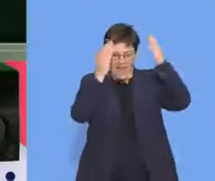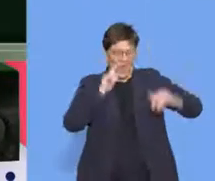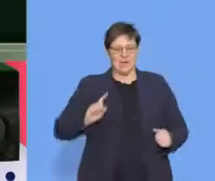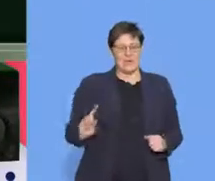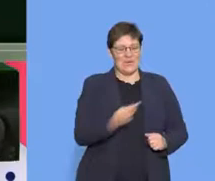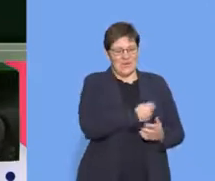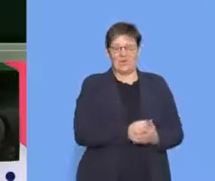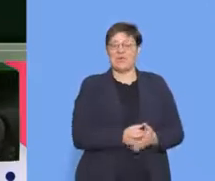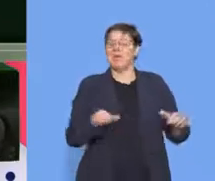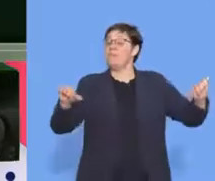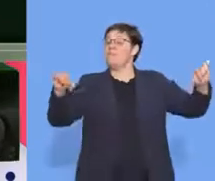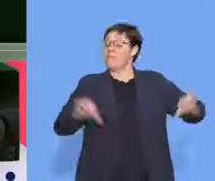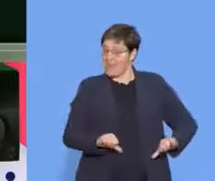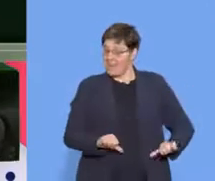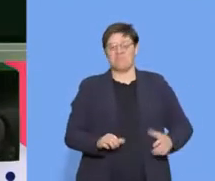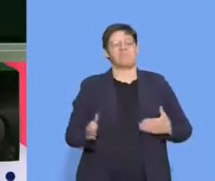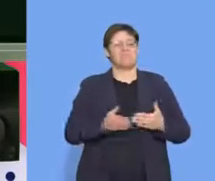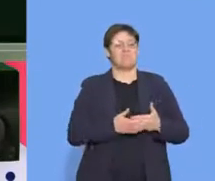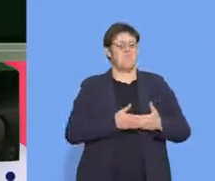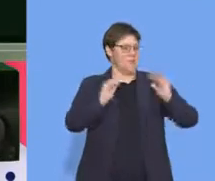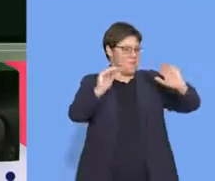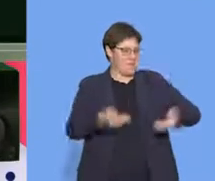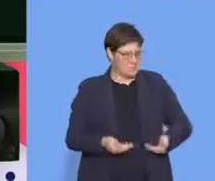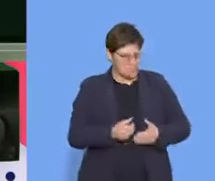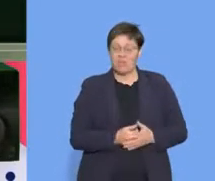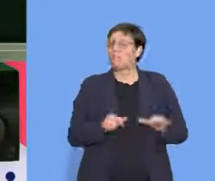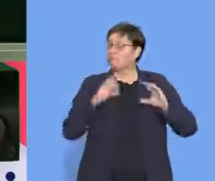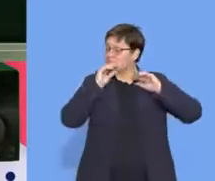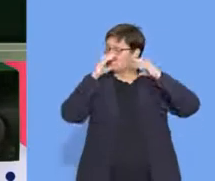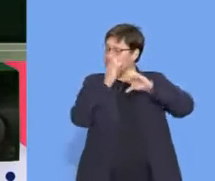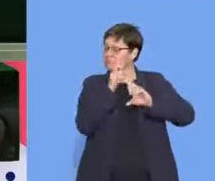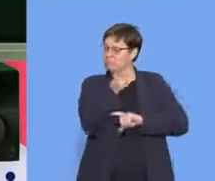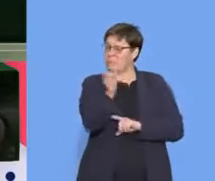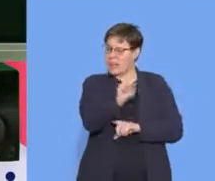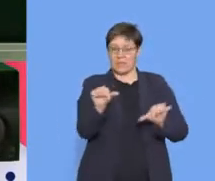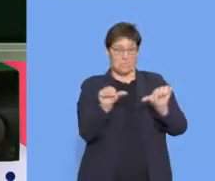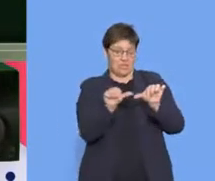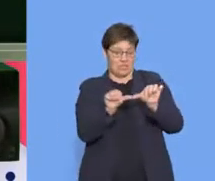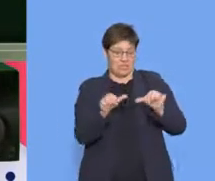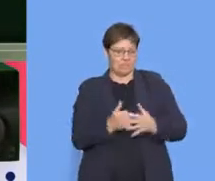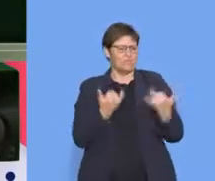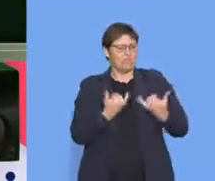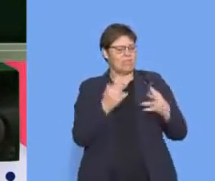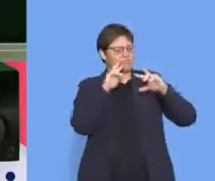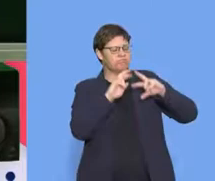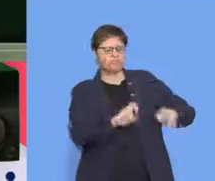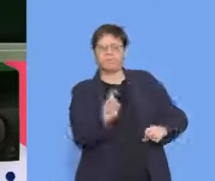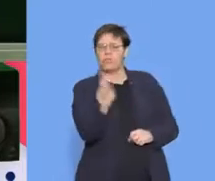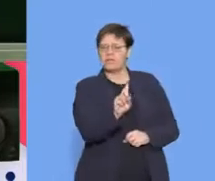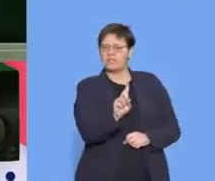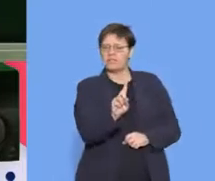Hello everyone, welcome back to another lesson on measurement. Today we are going to be investigating